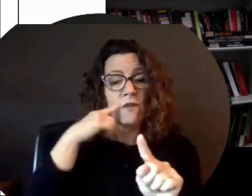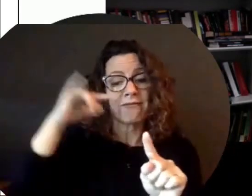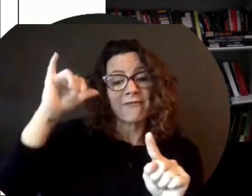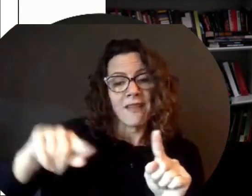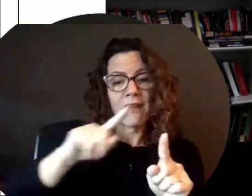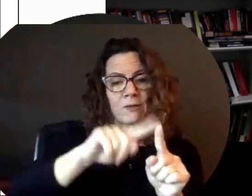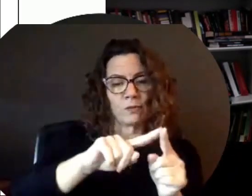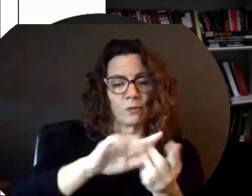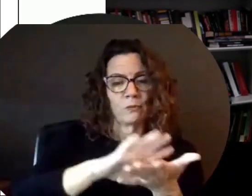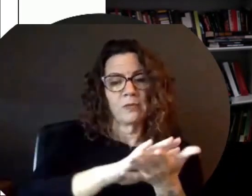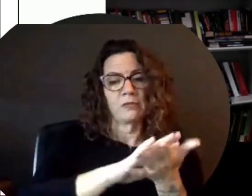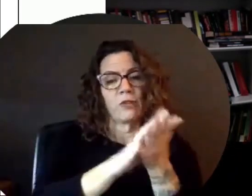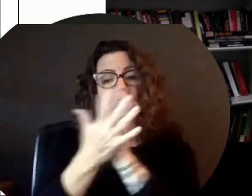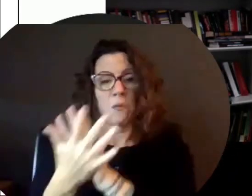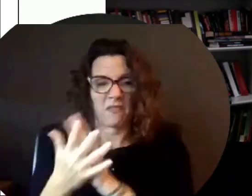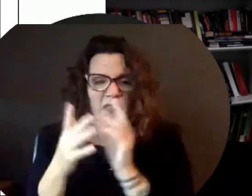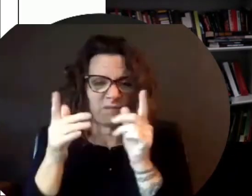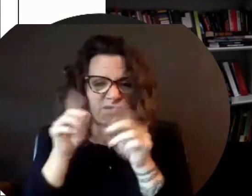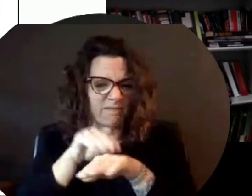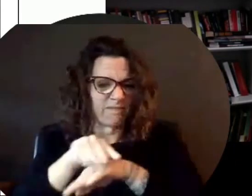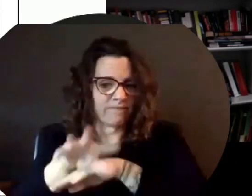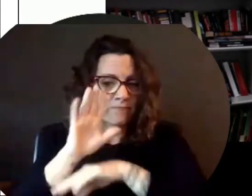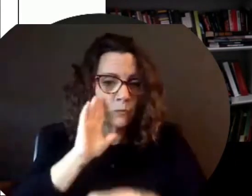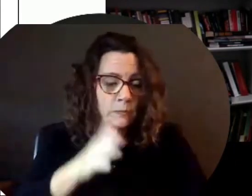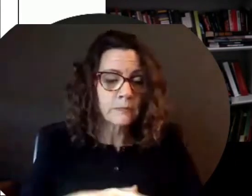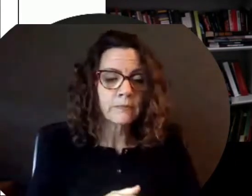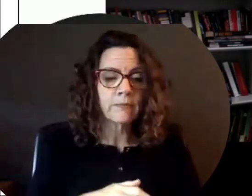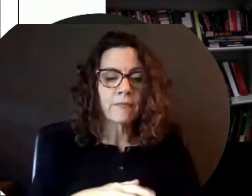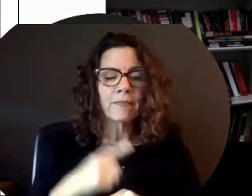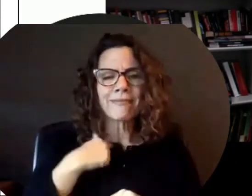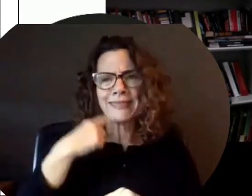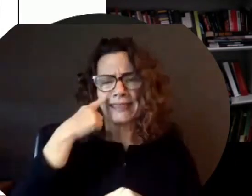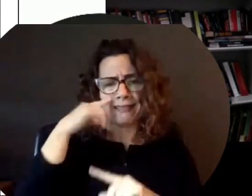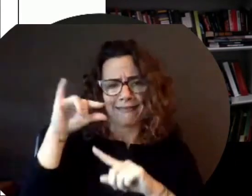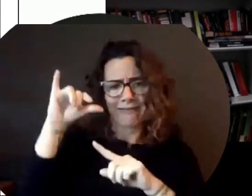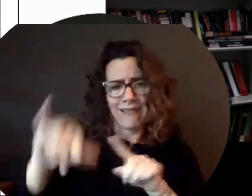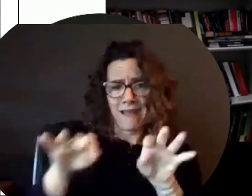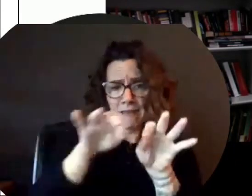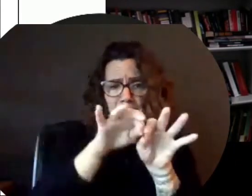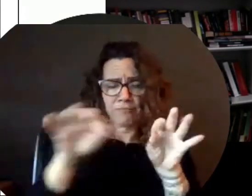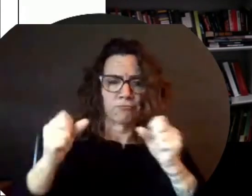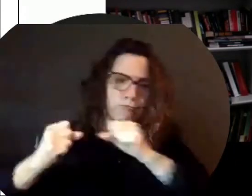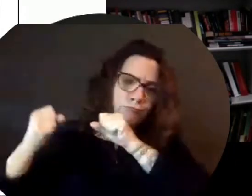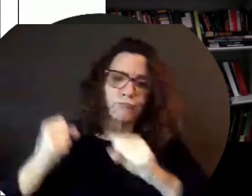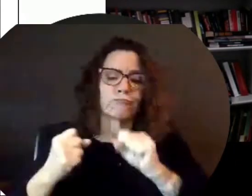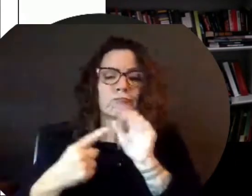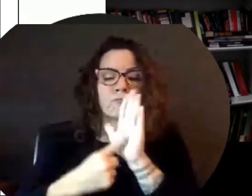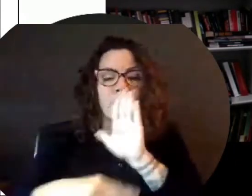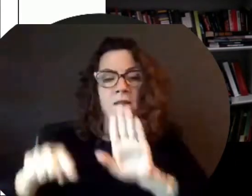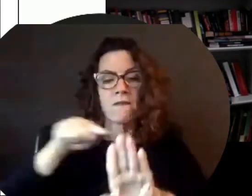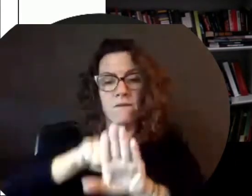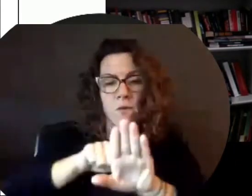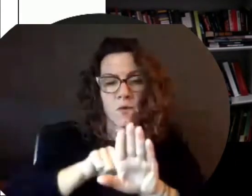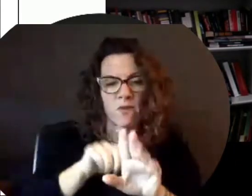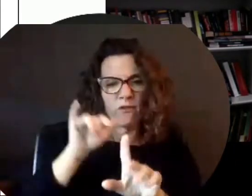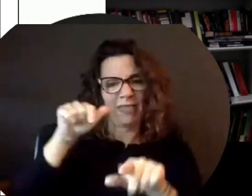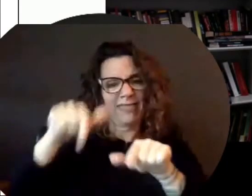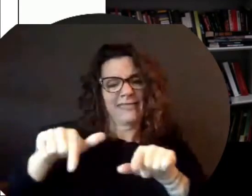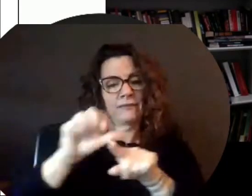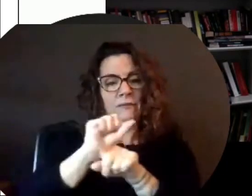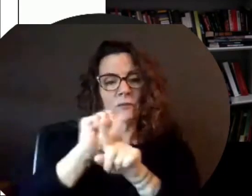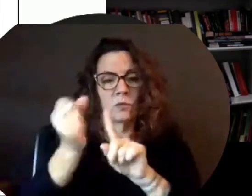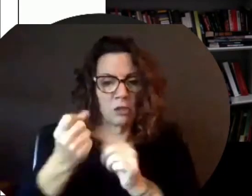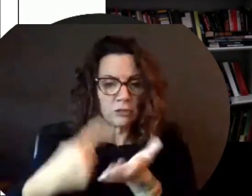think that's such a powerful metaphor for not only the kind of situation or directly linking the